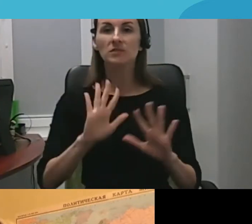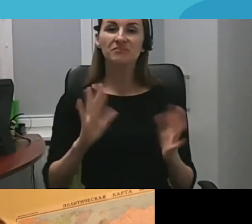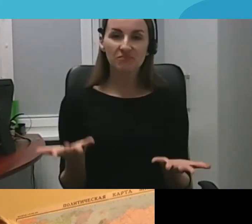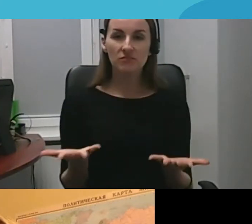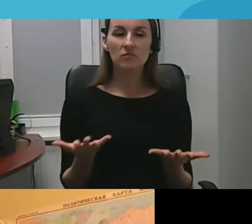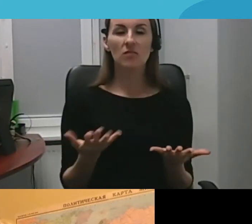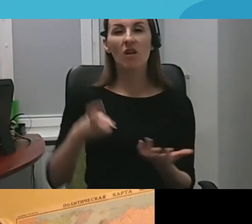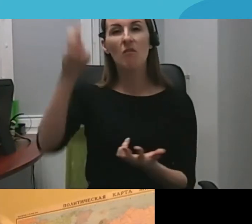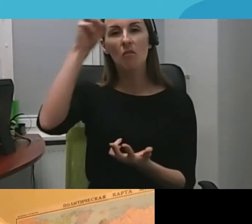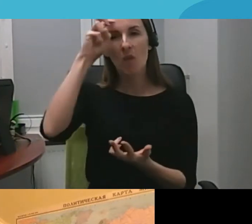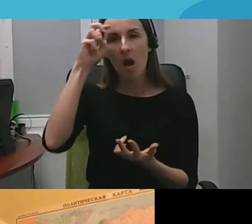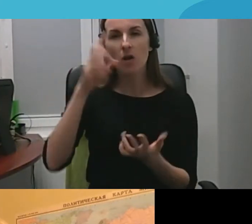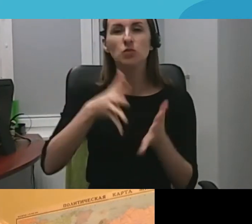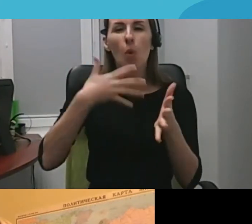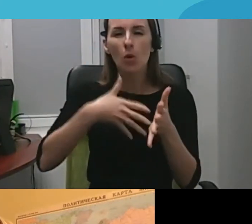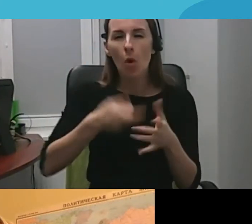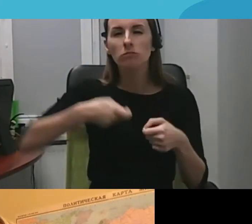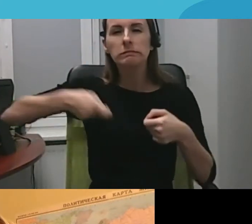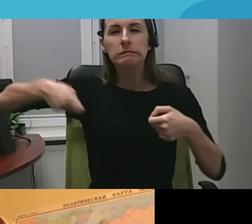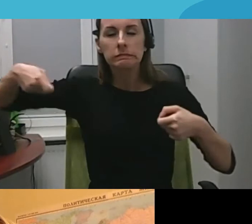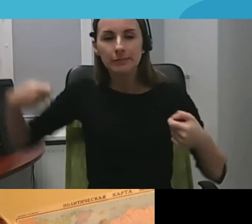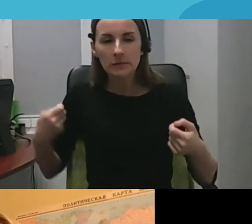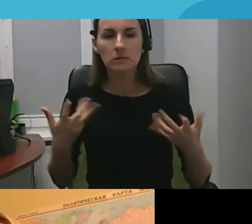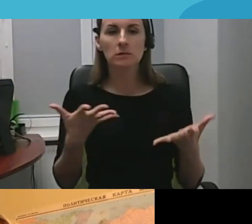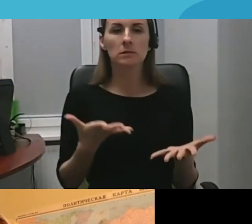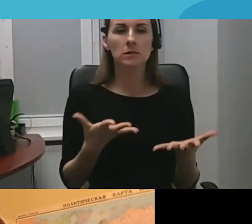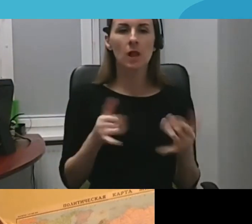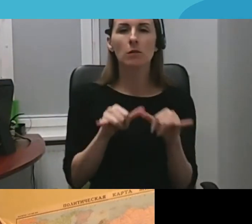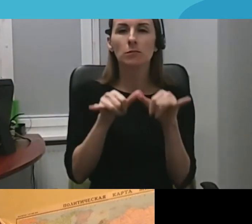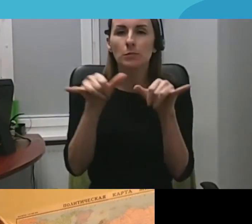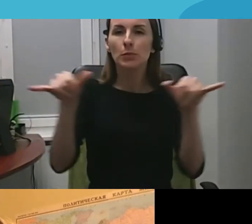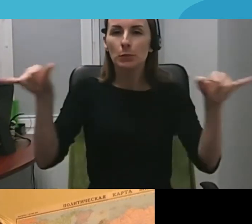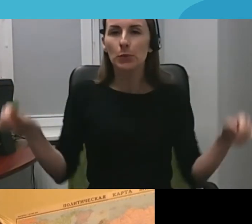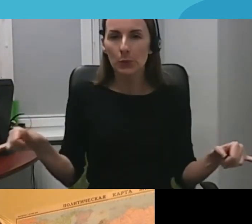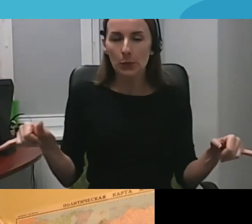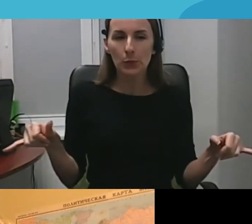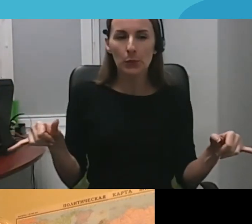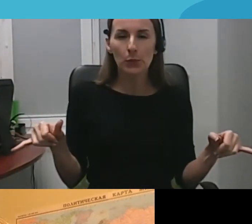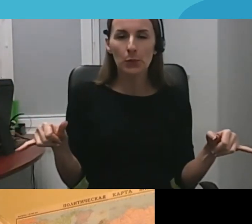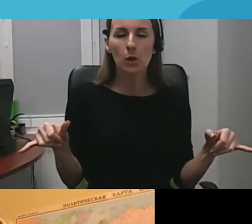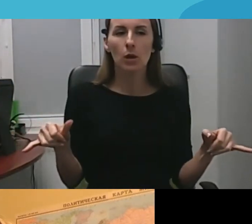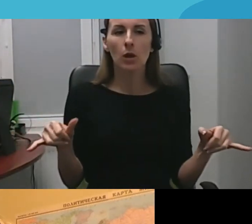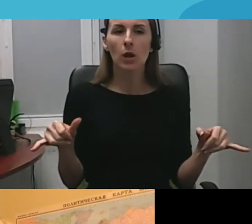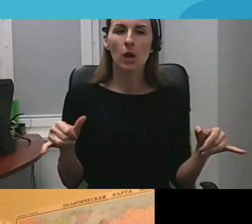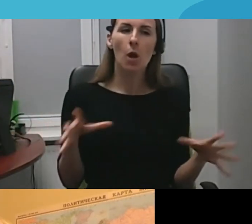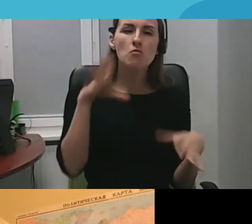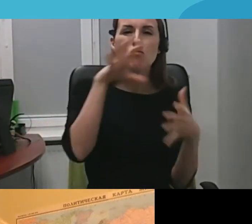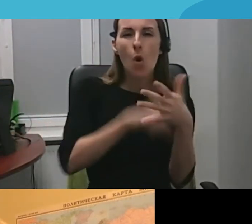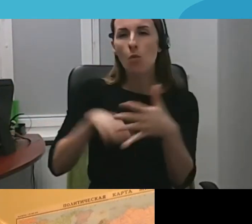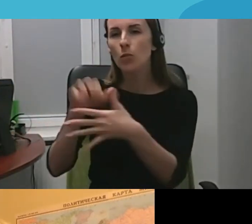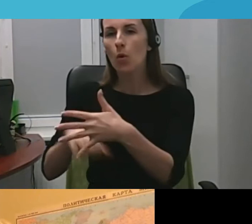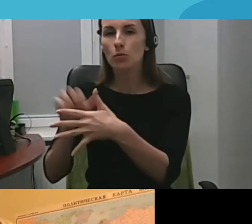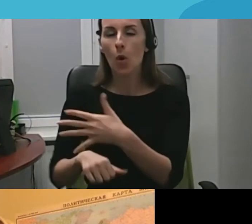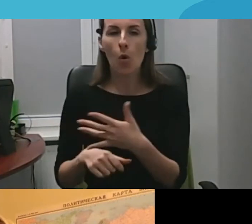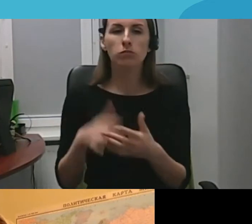their repressions are widening, and their repression starts to be more strict. I mean, today people can be arrested